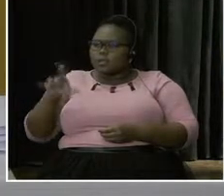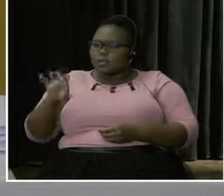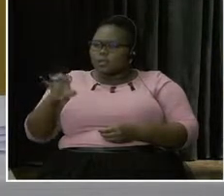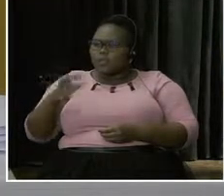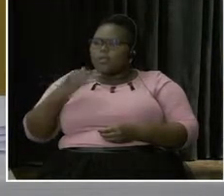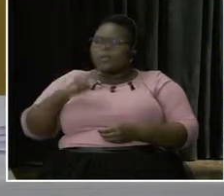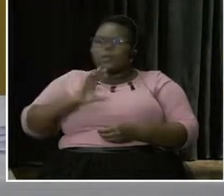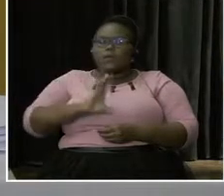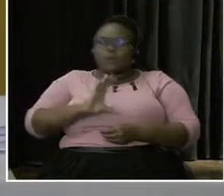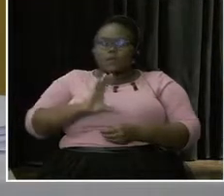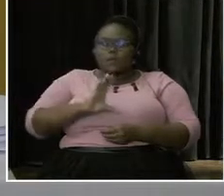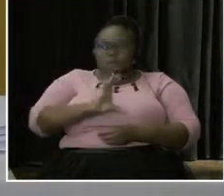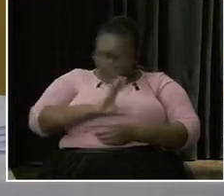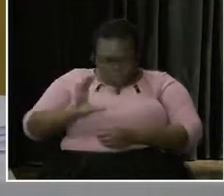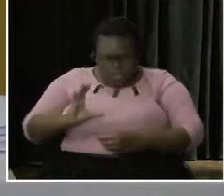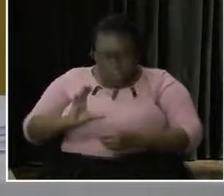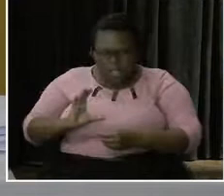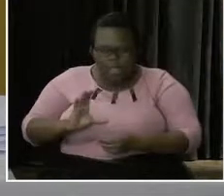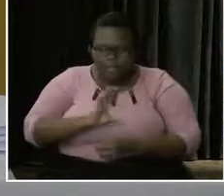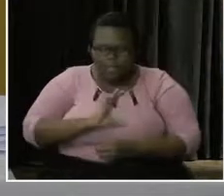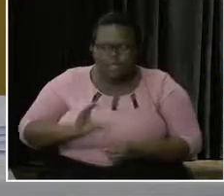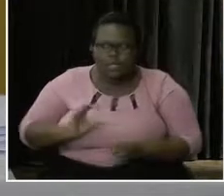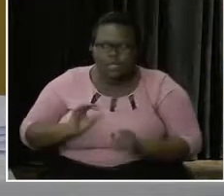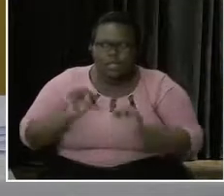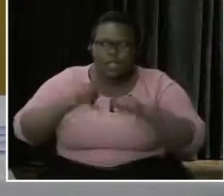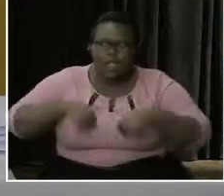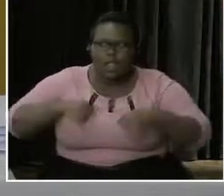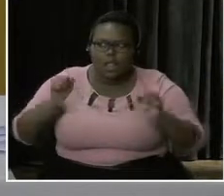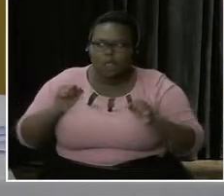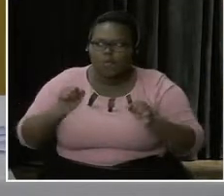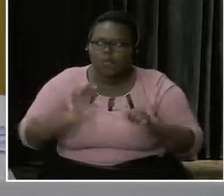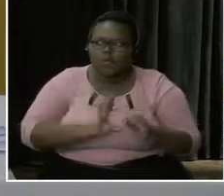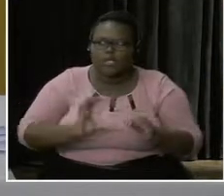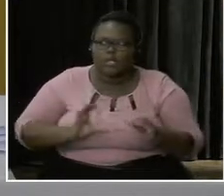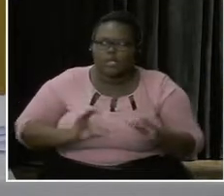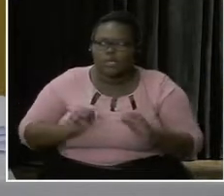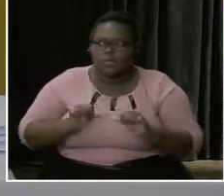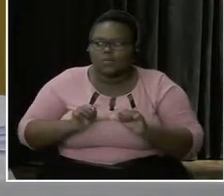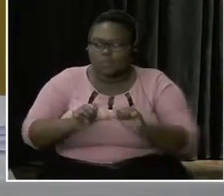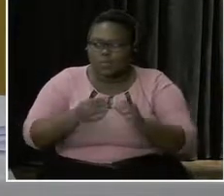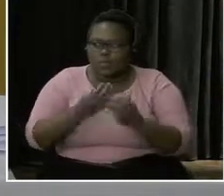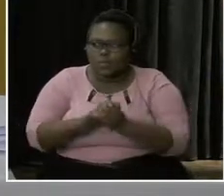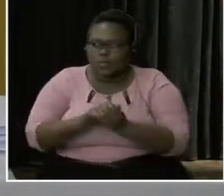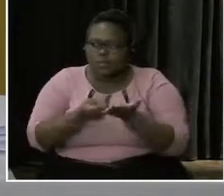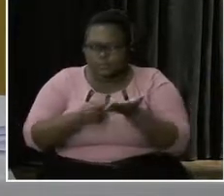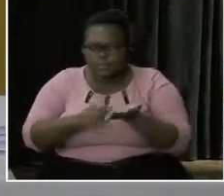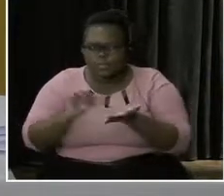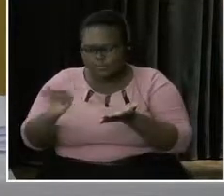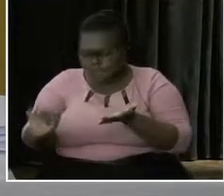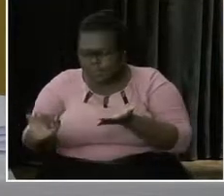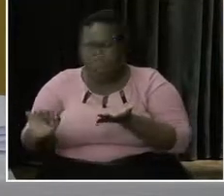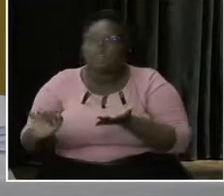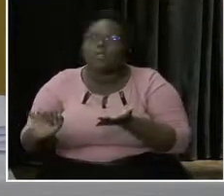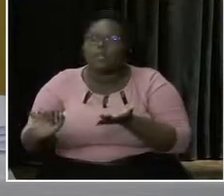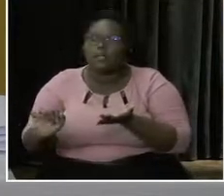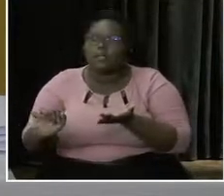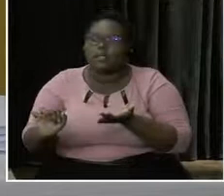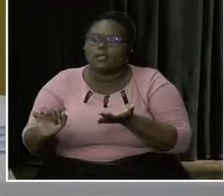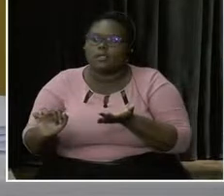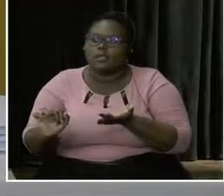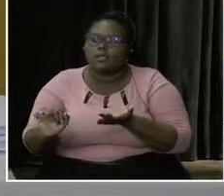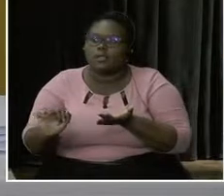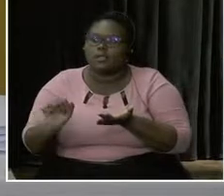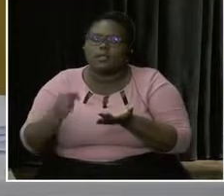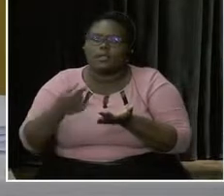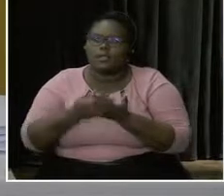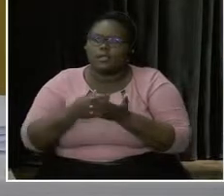and allow Councillor Sabelo to continue with his debate. Madam Speaker, may I